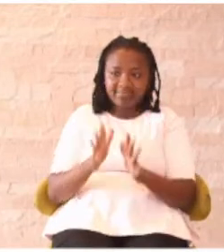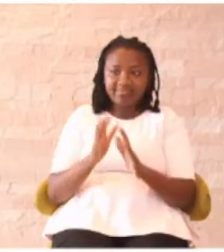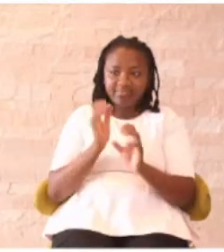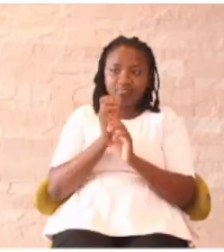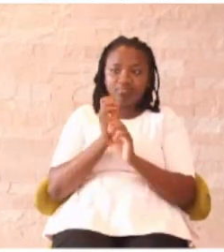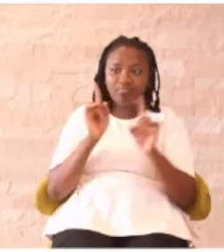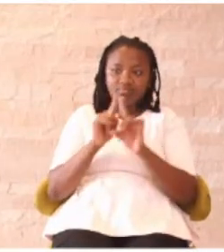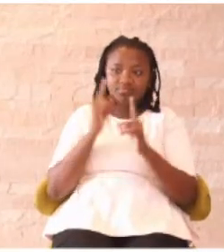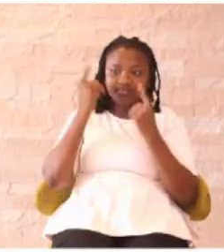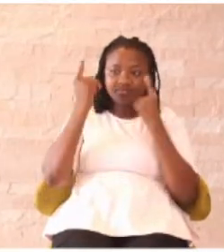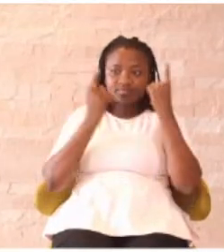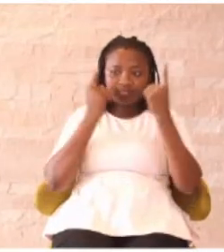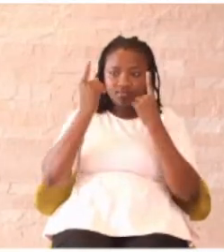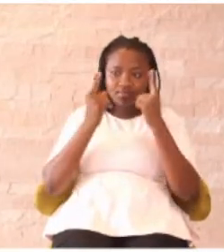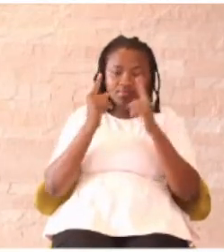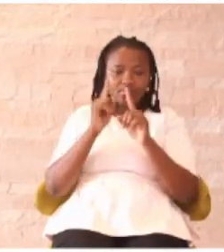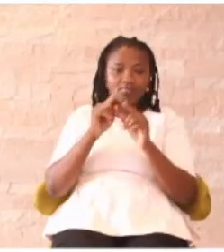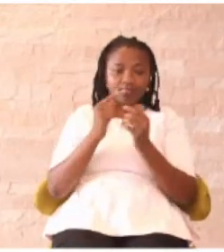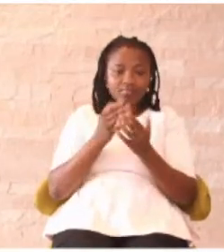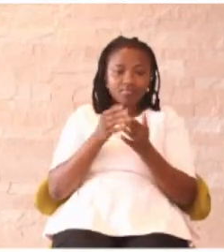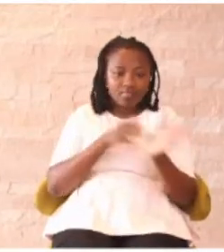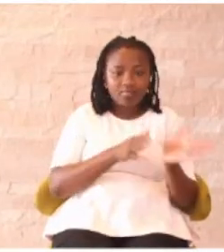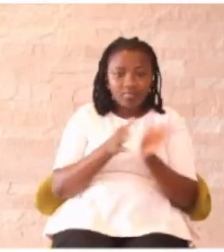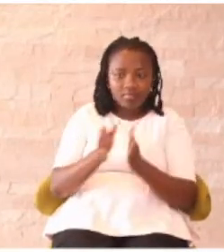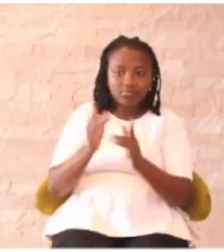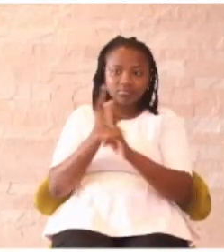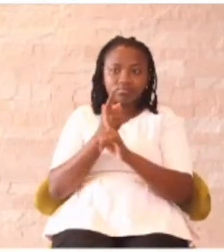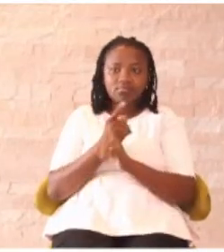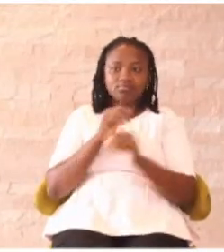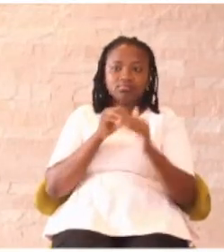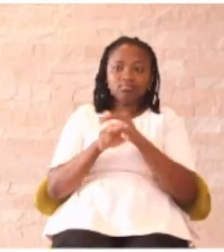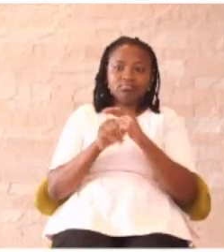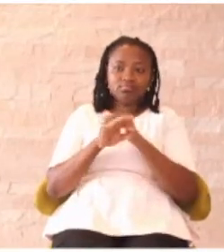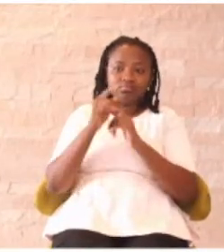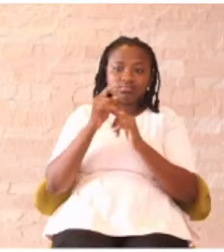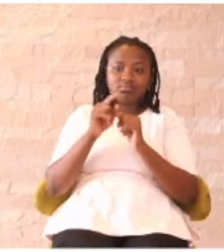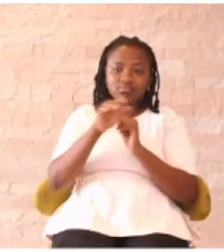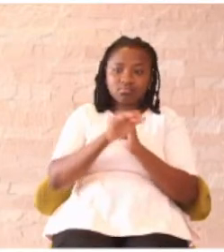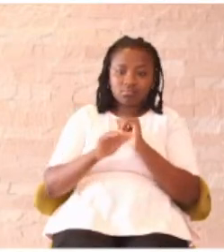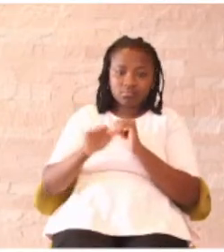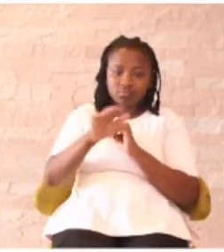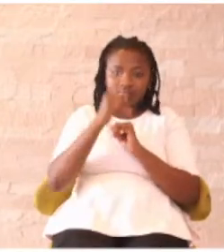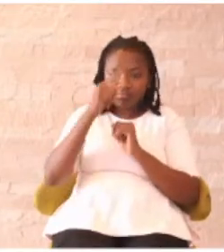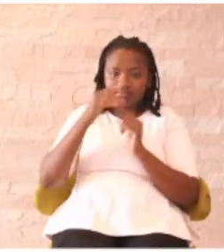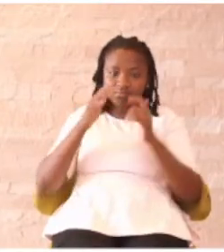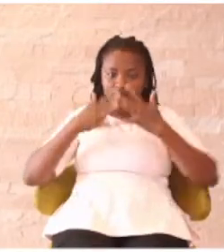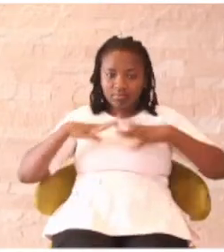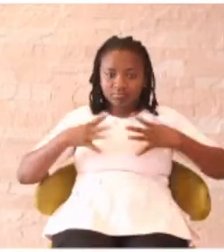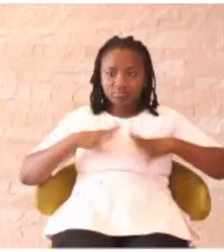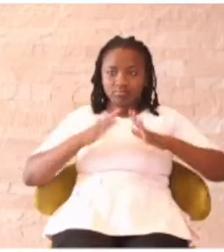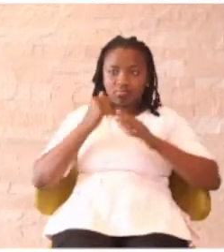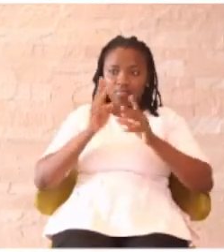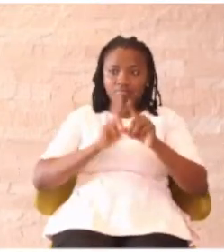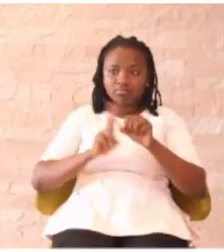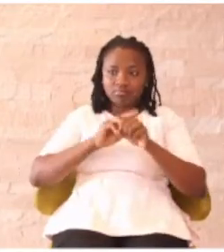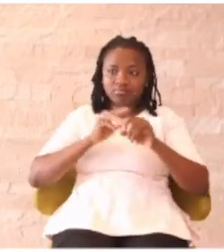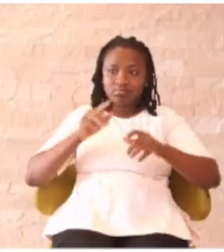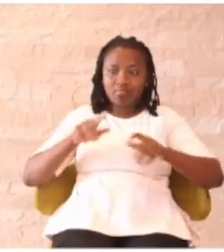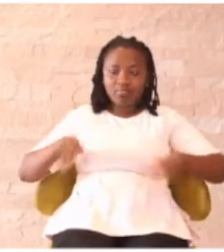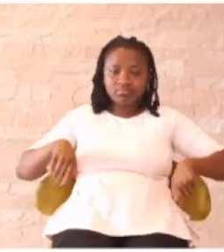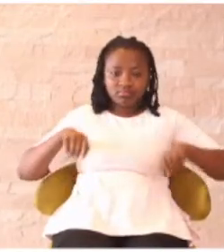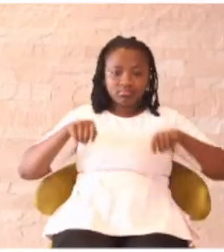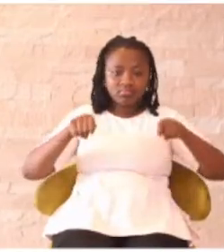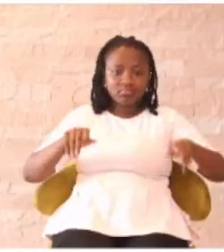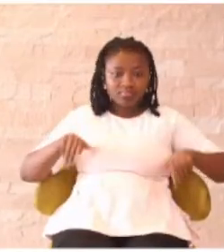accessibility availed wheelchairs for wheelchair users. 2 GBV survivors centers